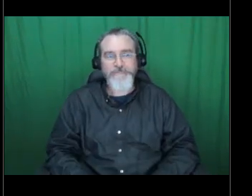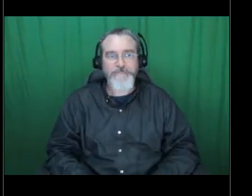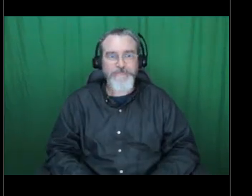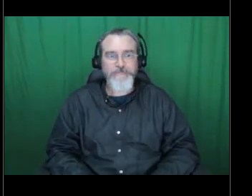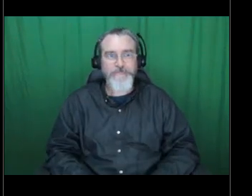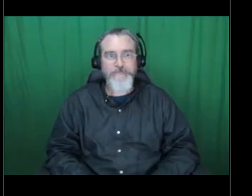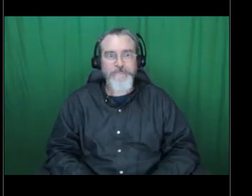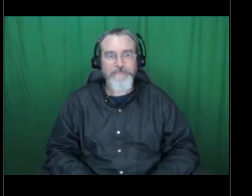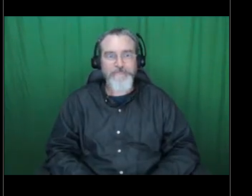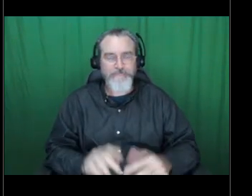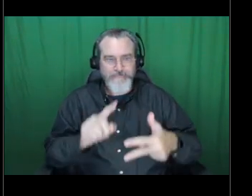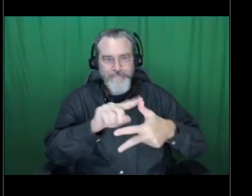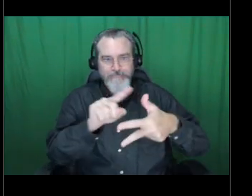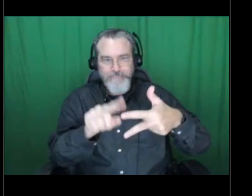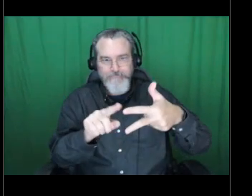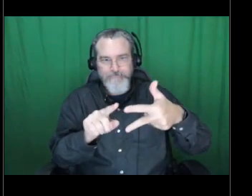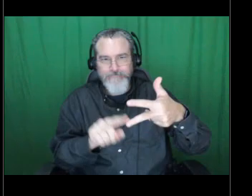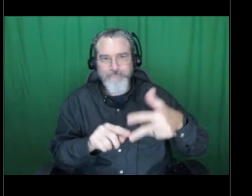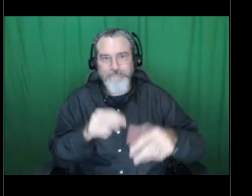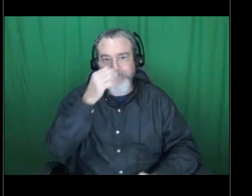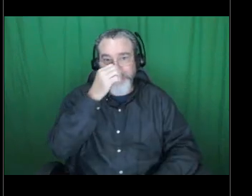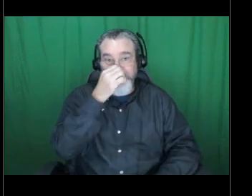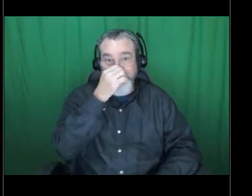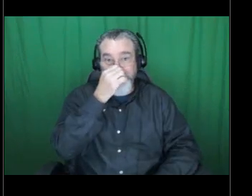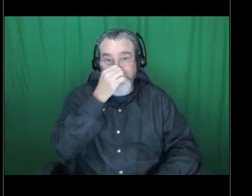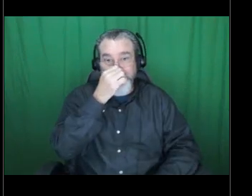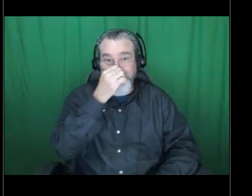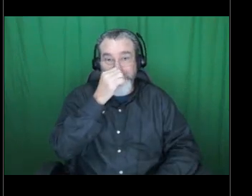input your answers.